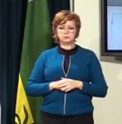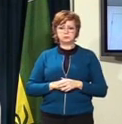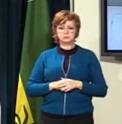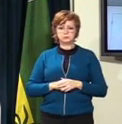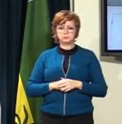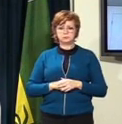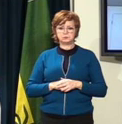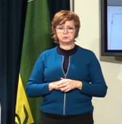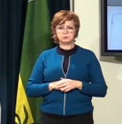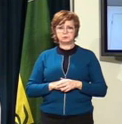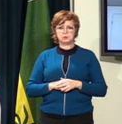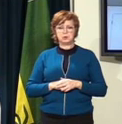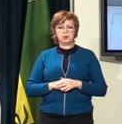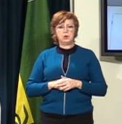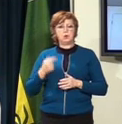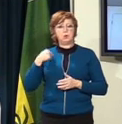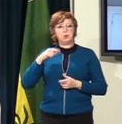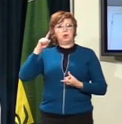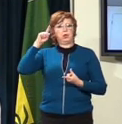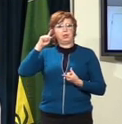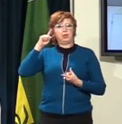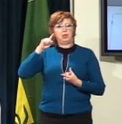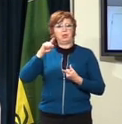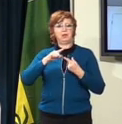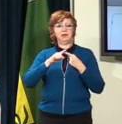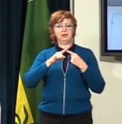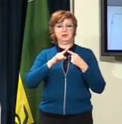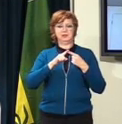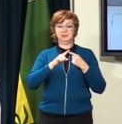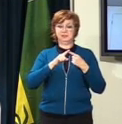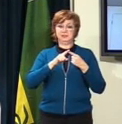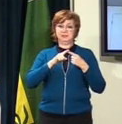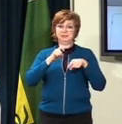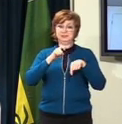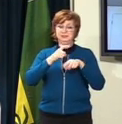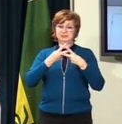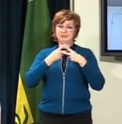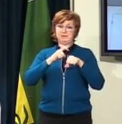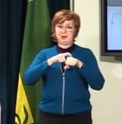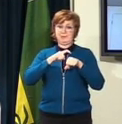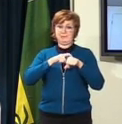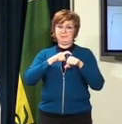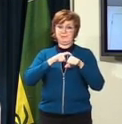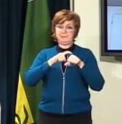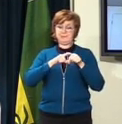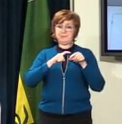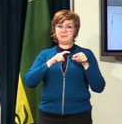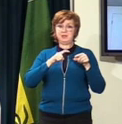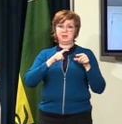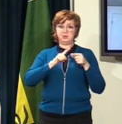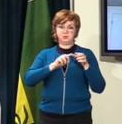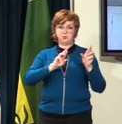the field hospital as much as possible by making sure that all the equipment and